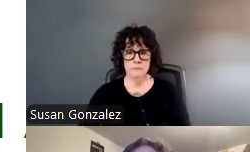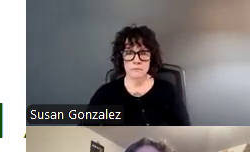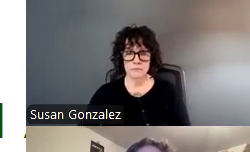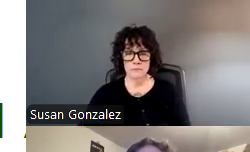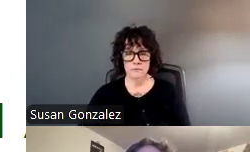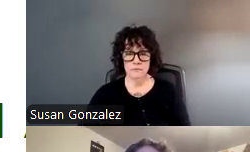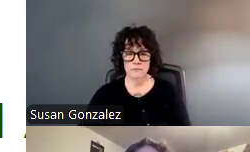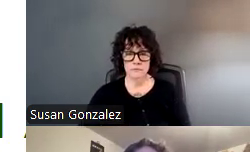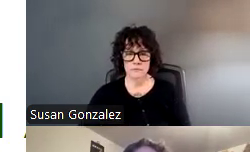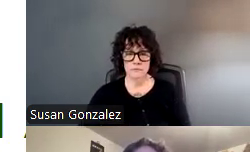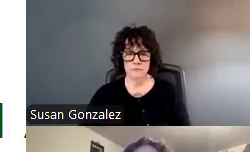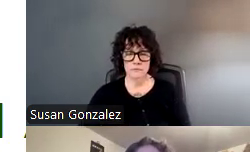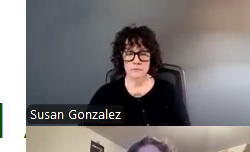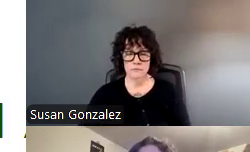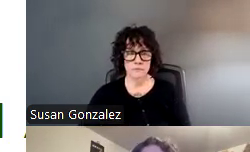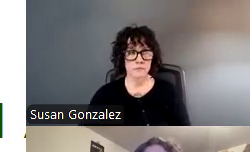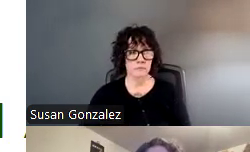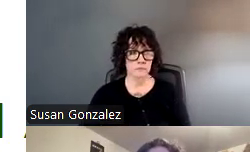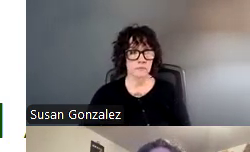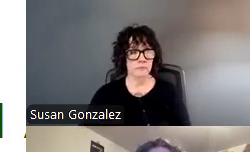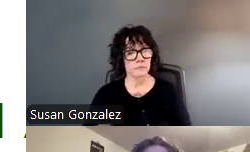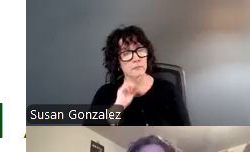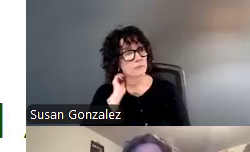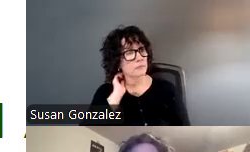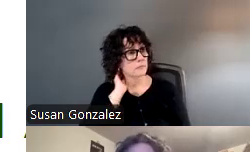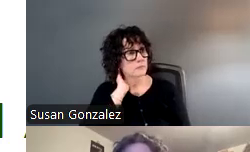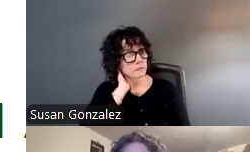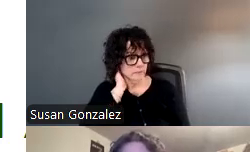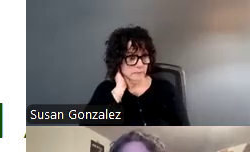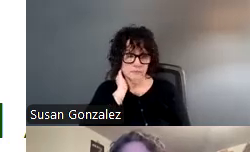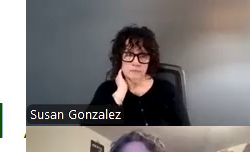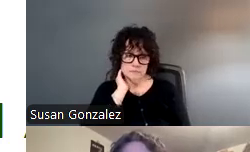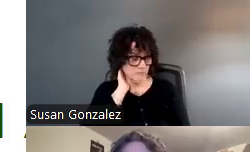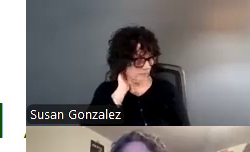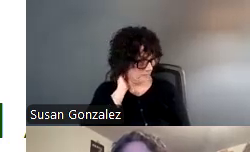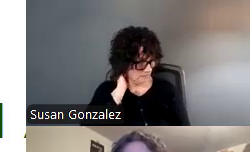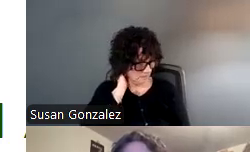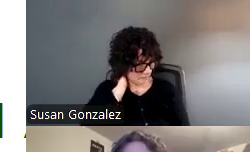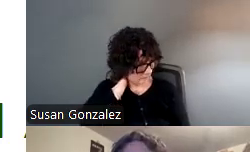de idioma si prefiere escuchar la interpretación en inglés o español.